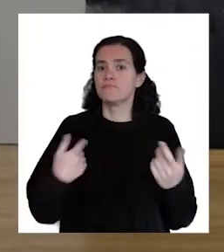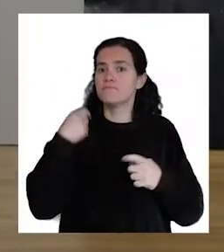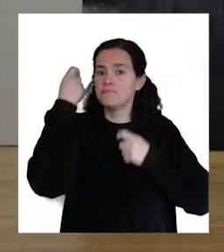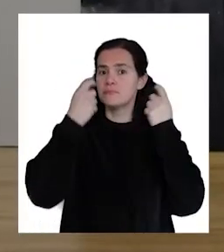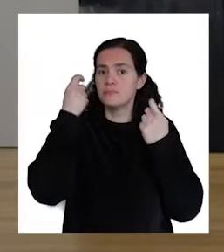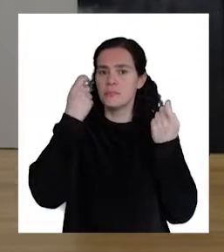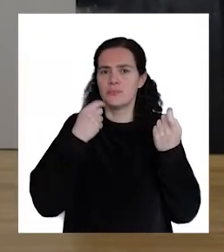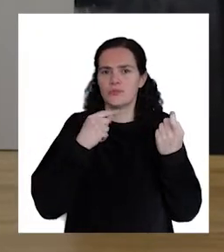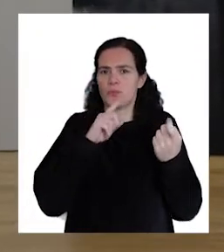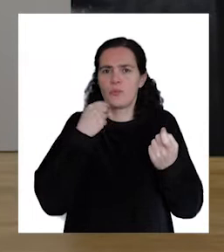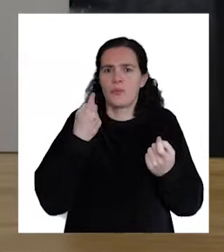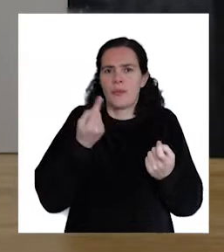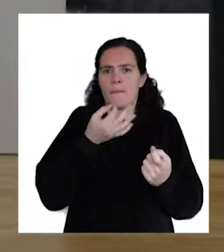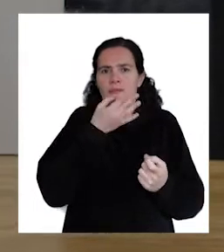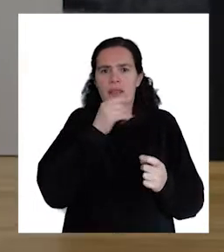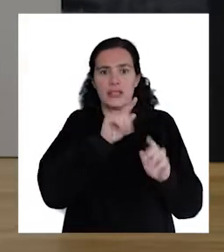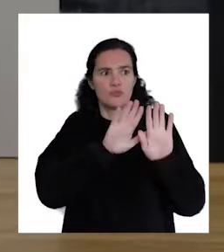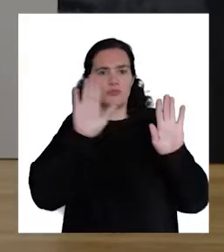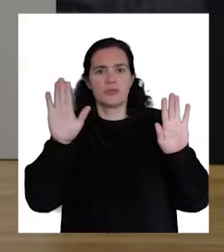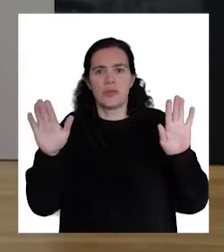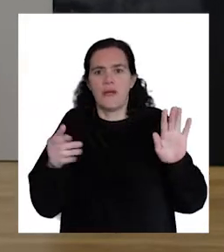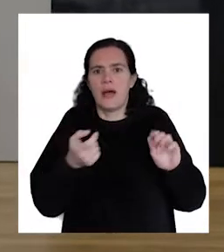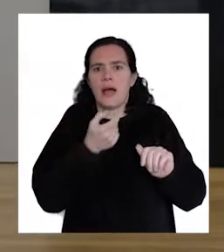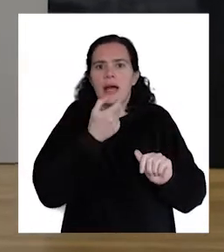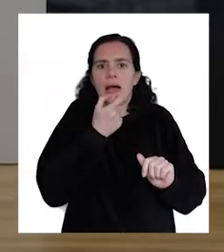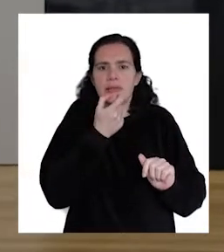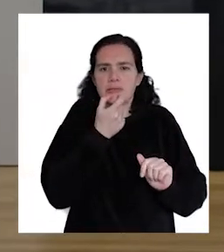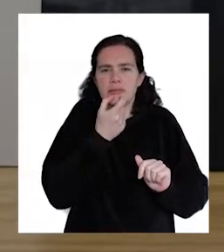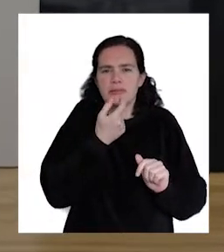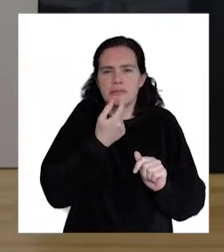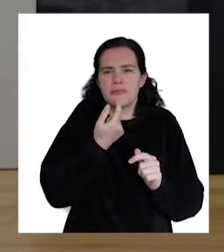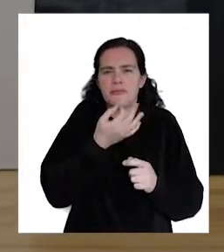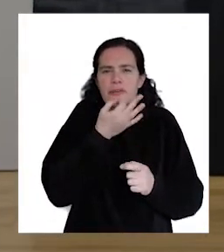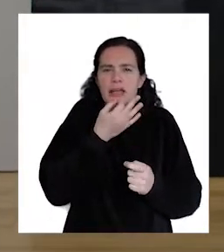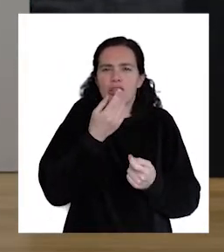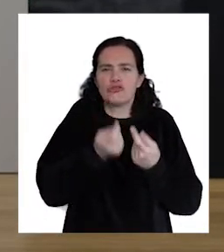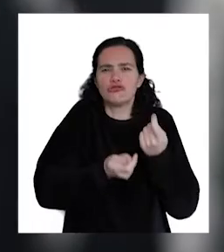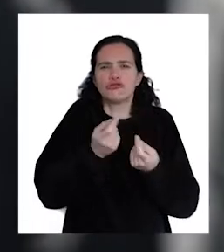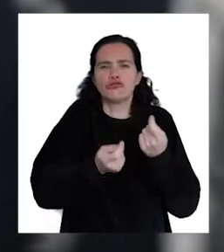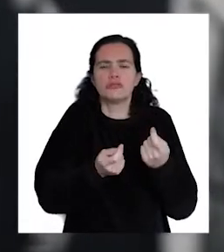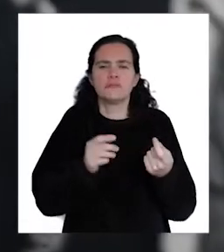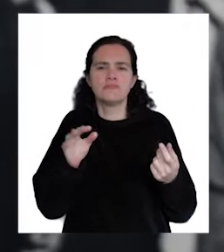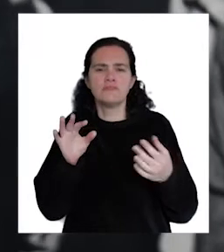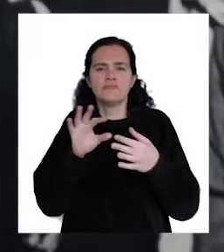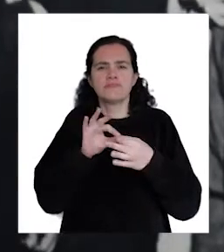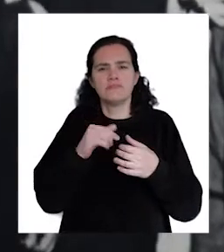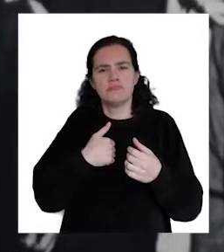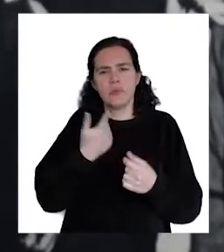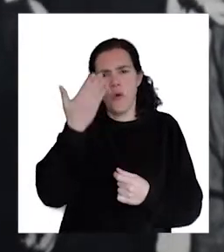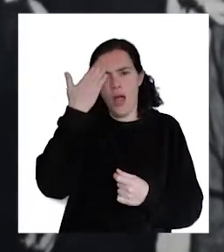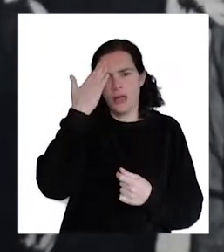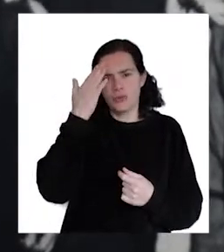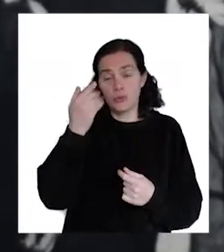Well, I think we cannot talk about this exhibition without spending a little bit of time on what I